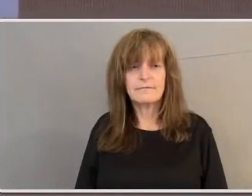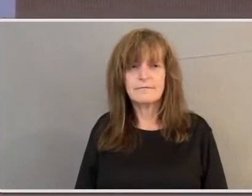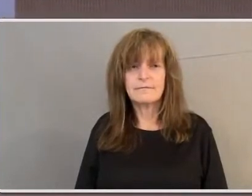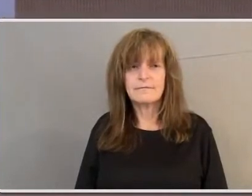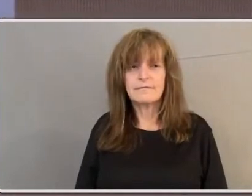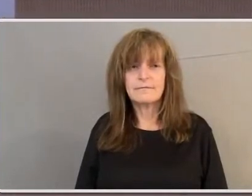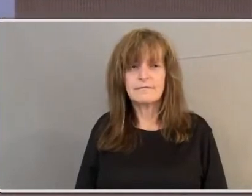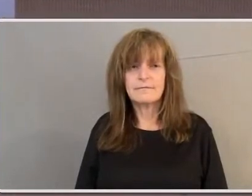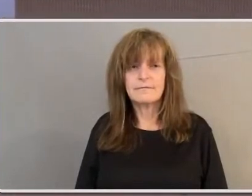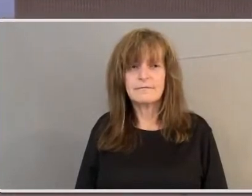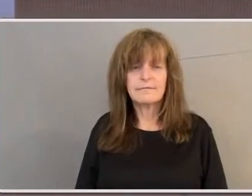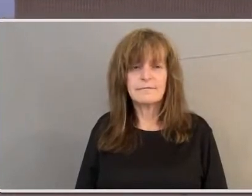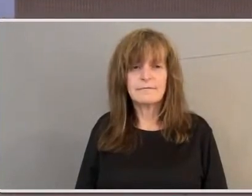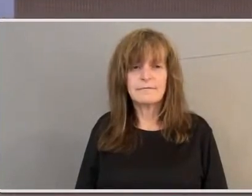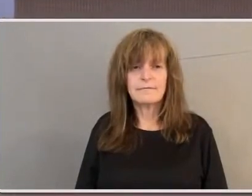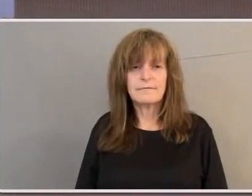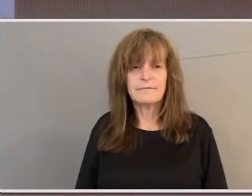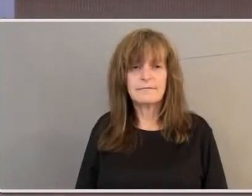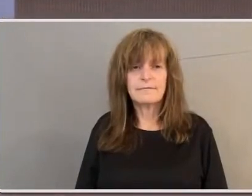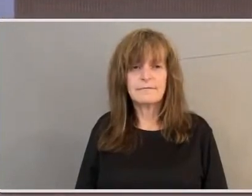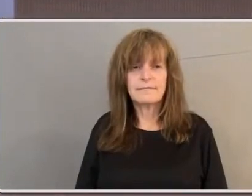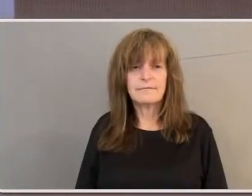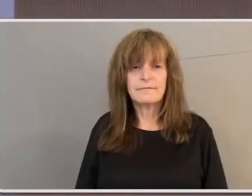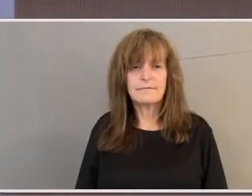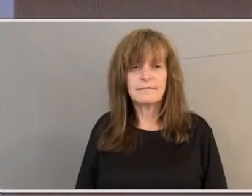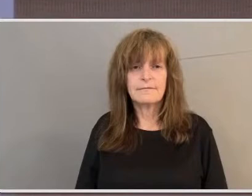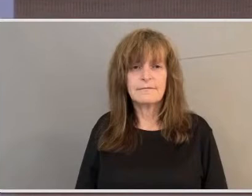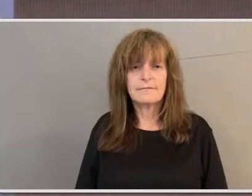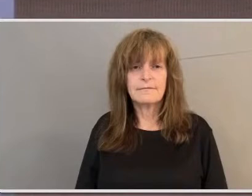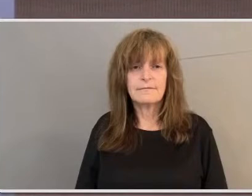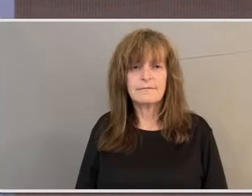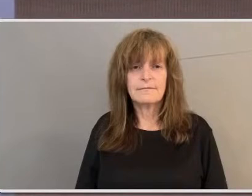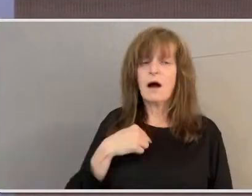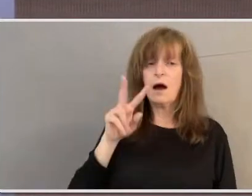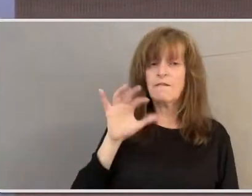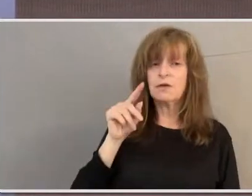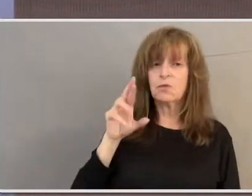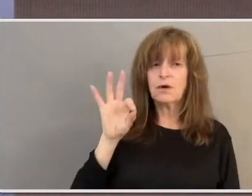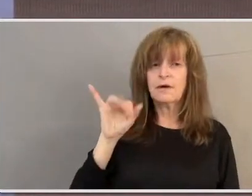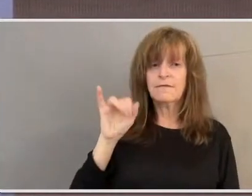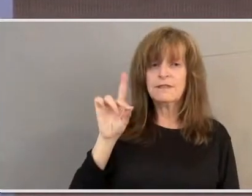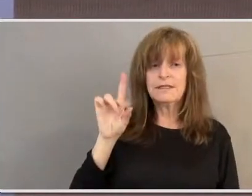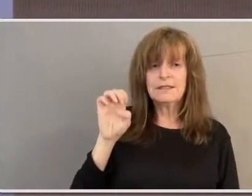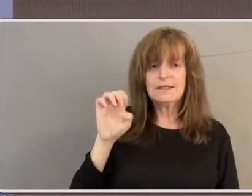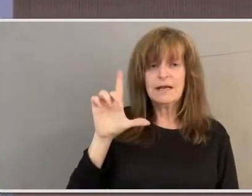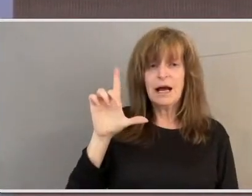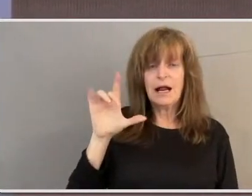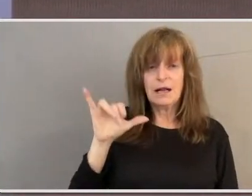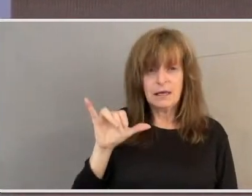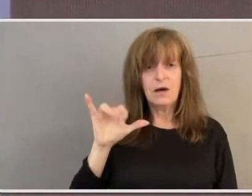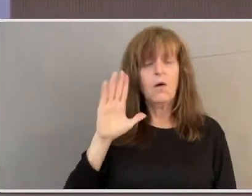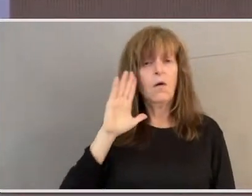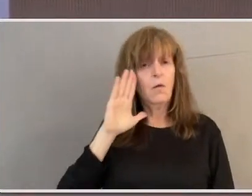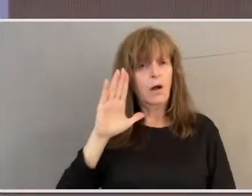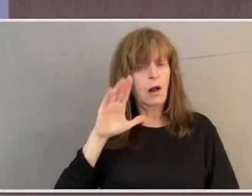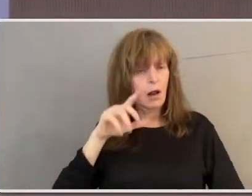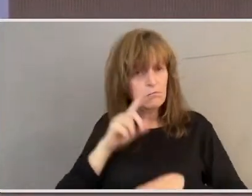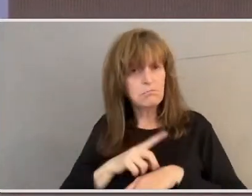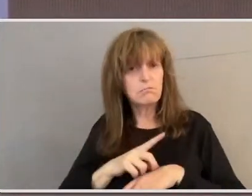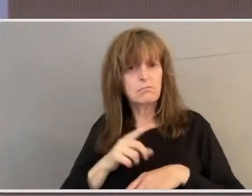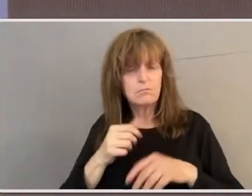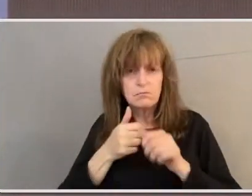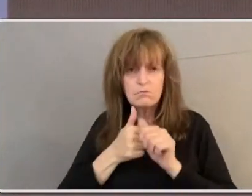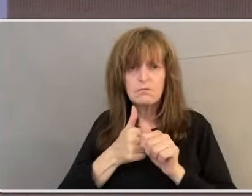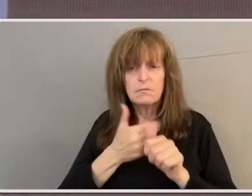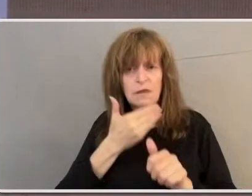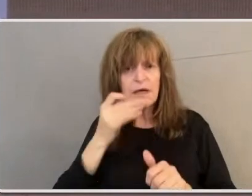I, Victor Fedeli, swear that I will duly and faithfully, and to the best of my skill and knowledge, execute the